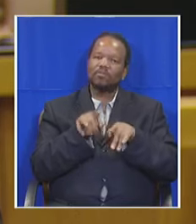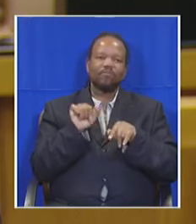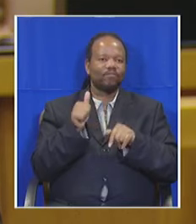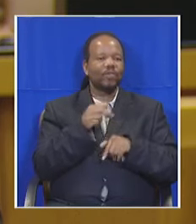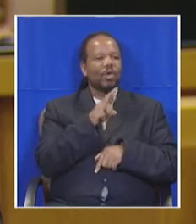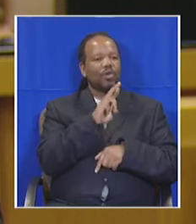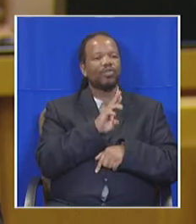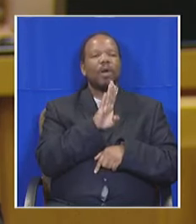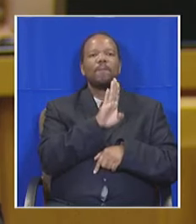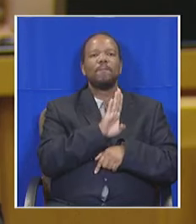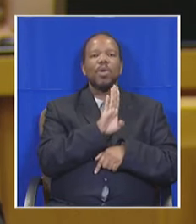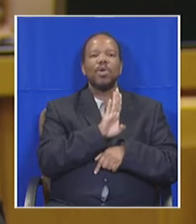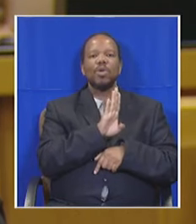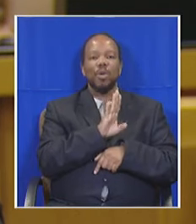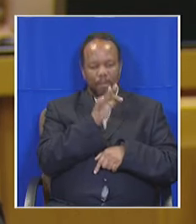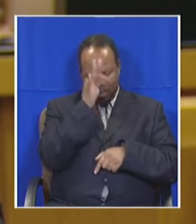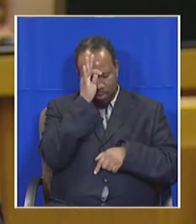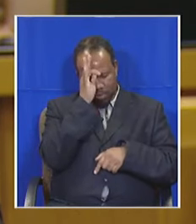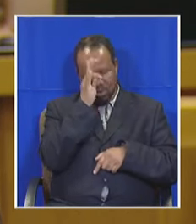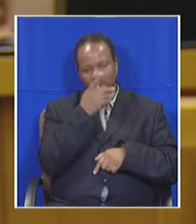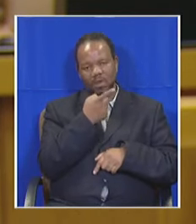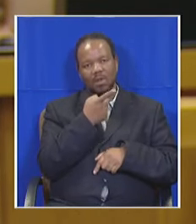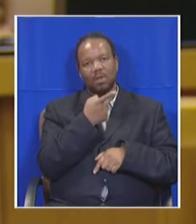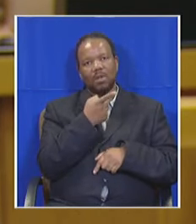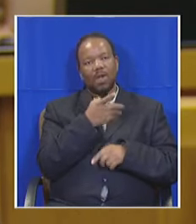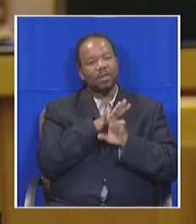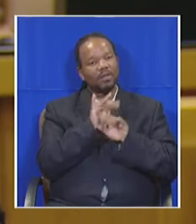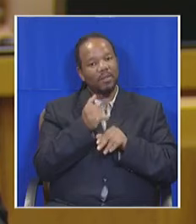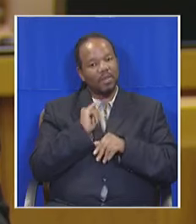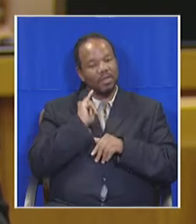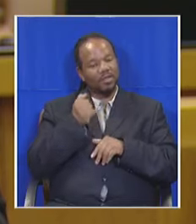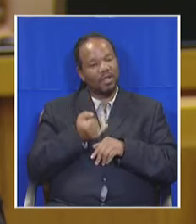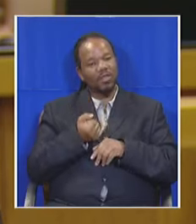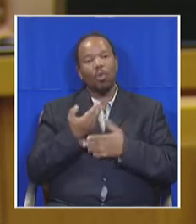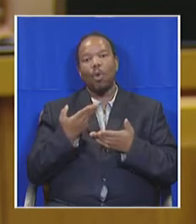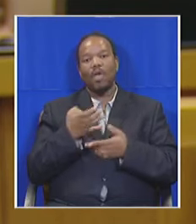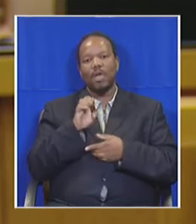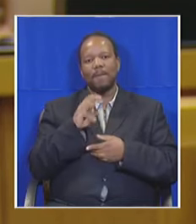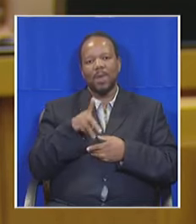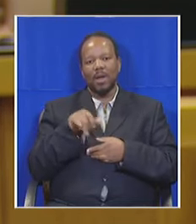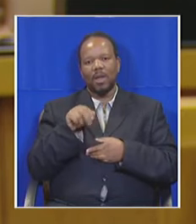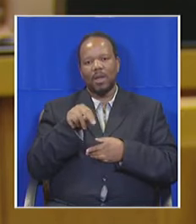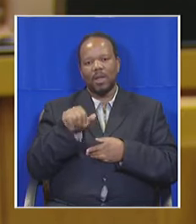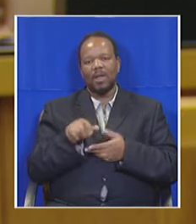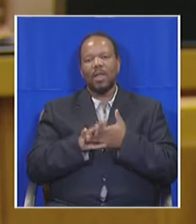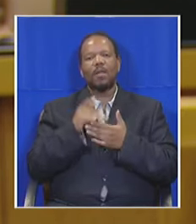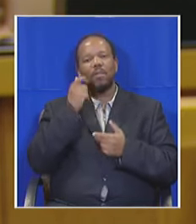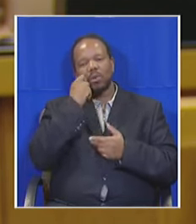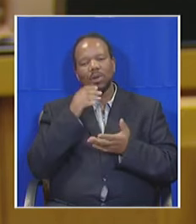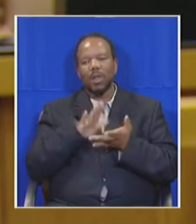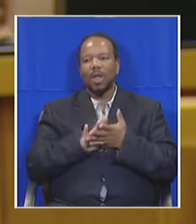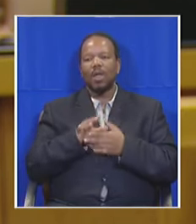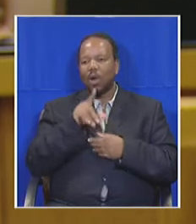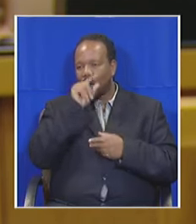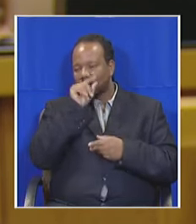Bay Organized Crime Unit, along with crime intelligence officers in Empangeni and Pretoria, as well as the Hawks, on a job